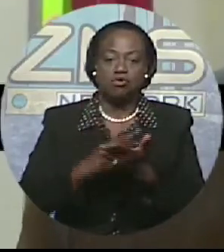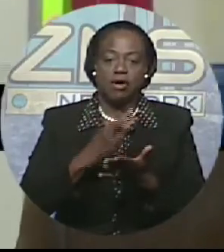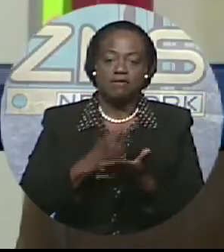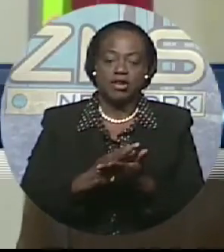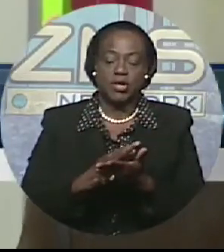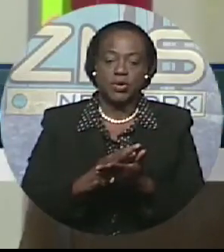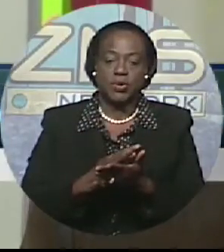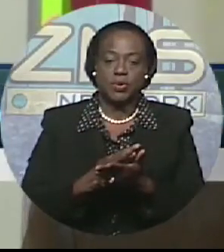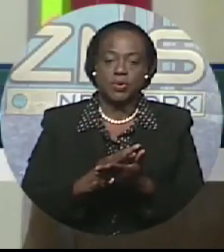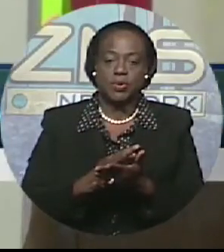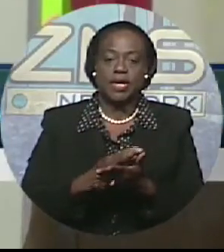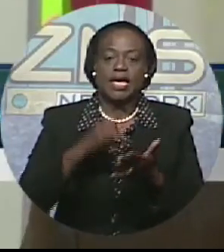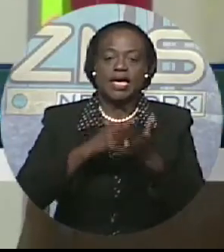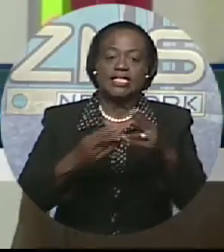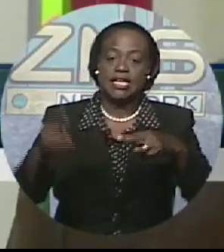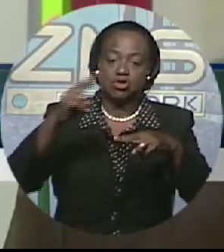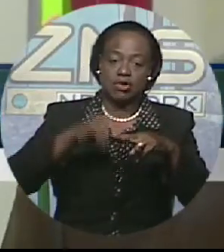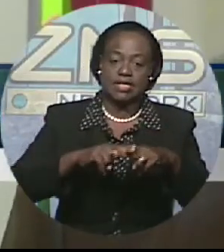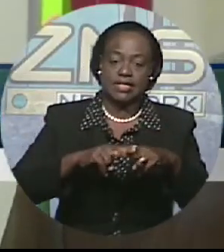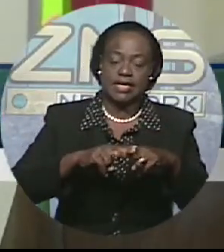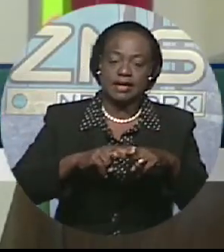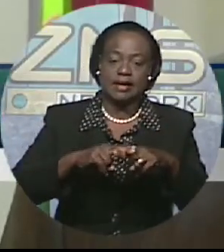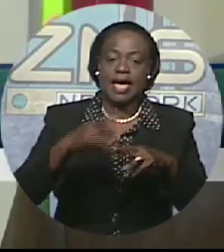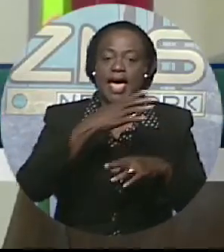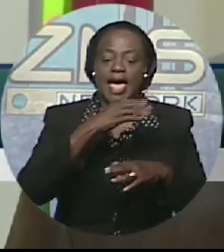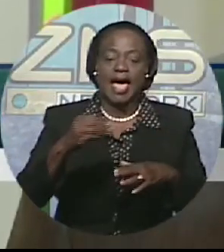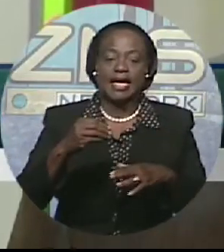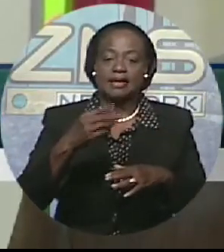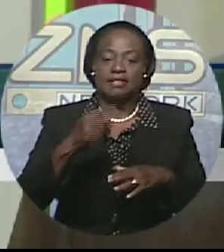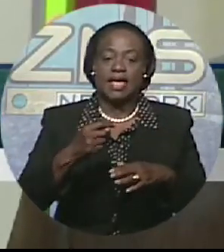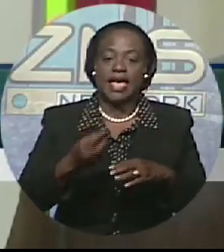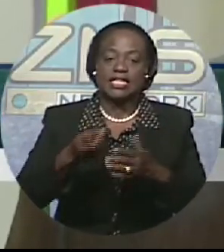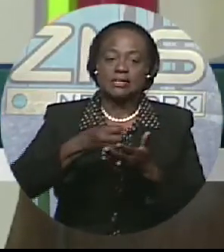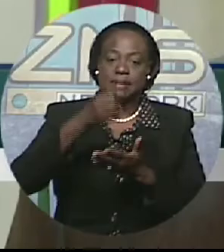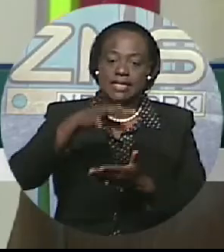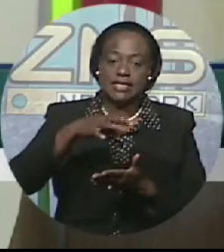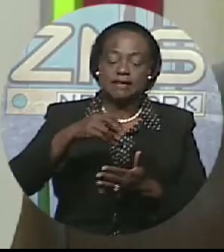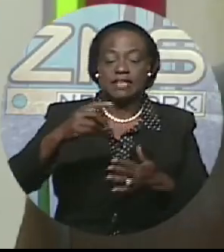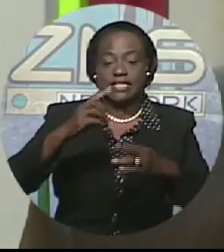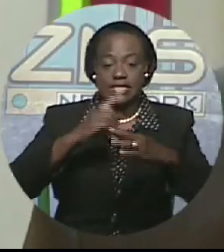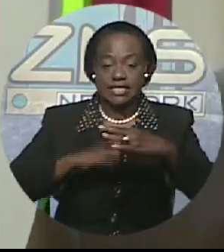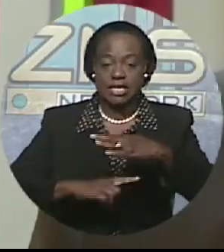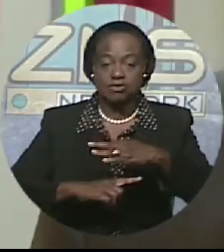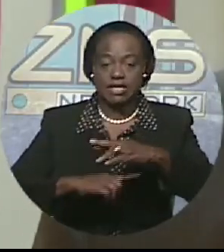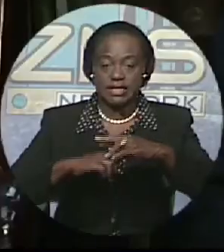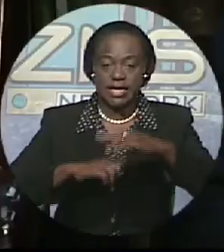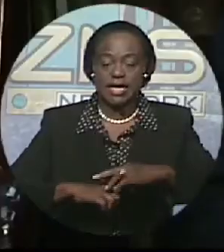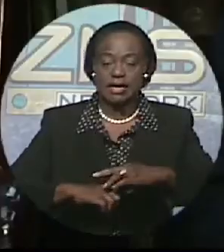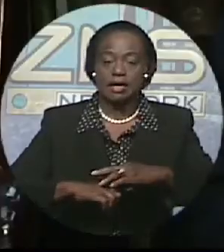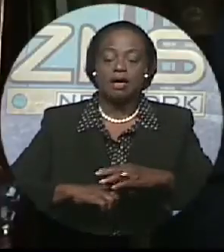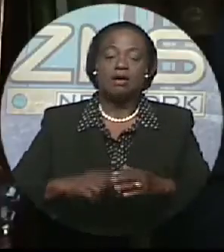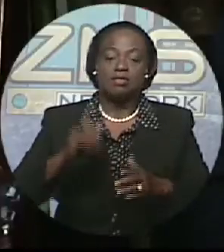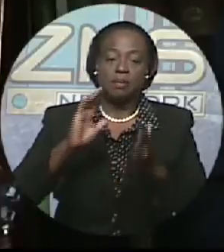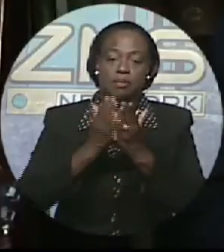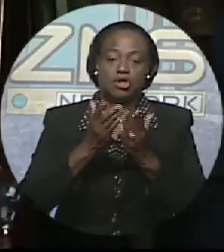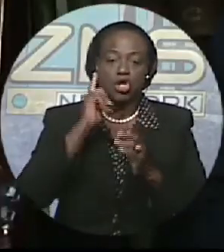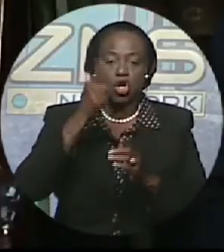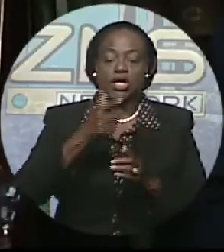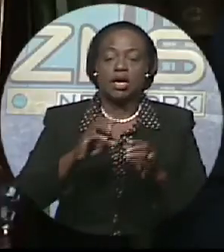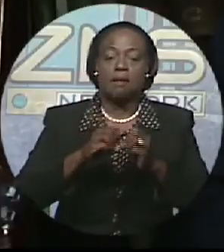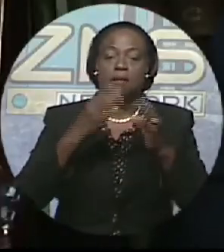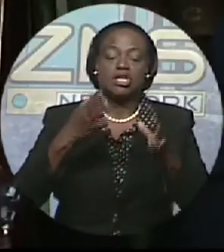is increasing and the expenses are decreasing. So the books are looking much better. We would wish